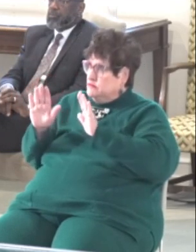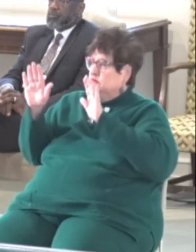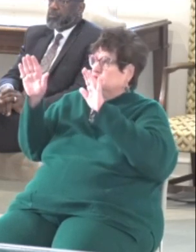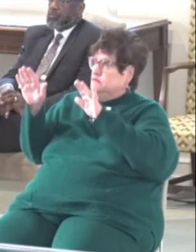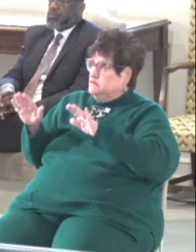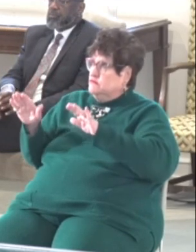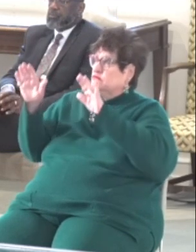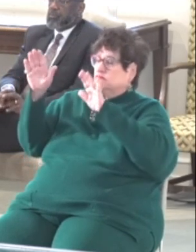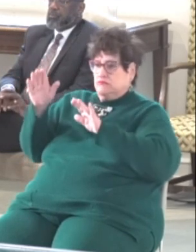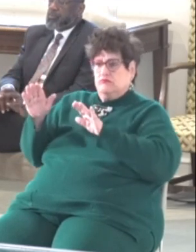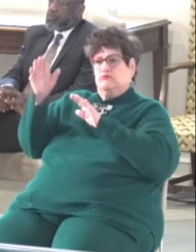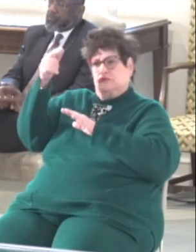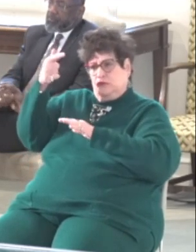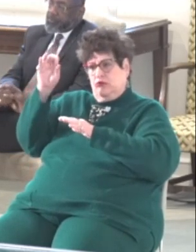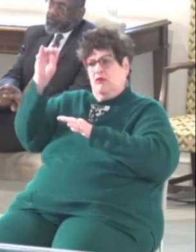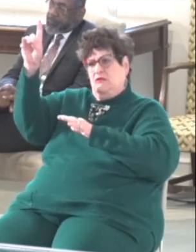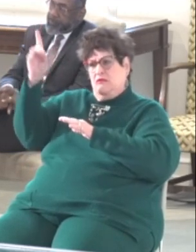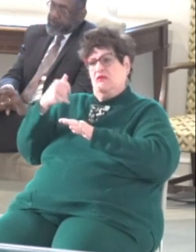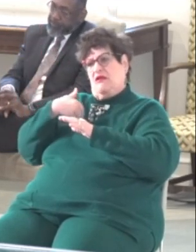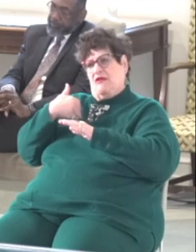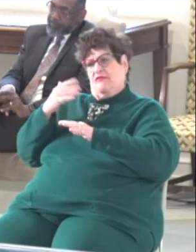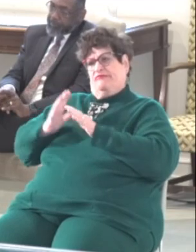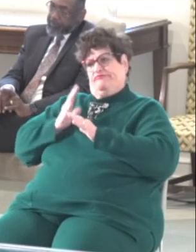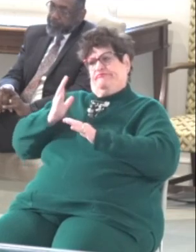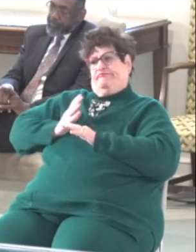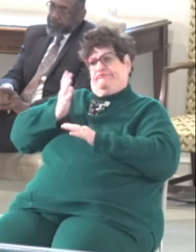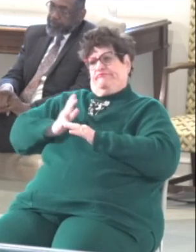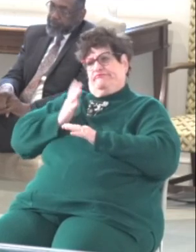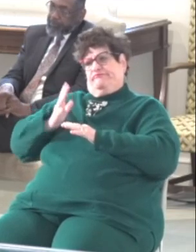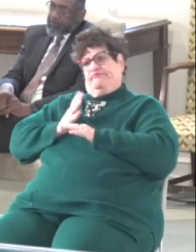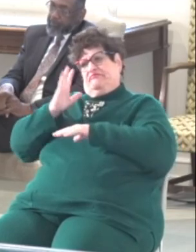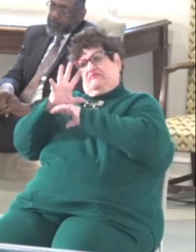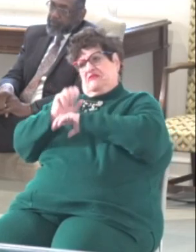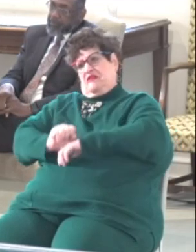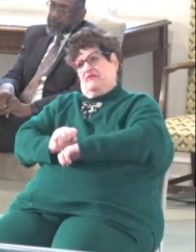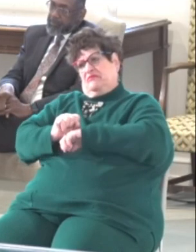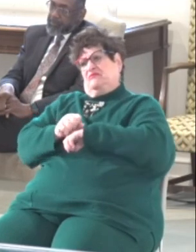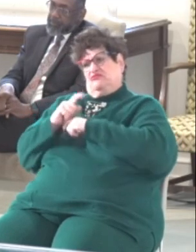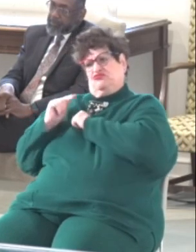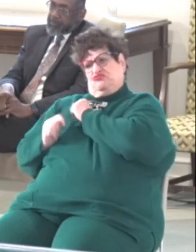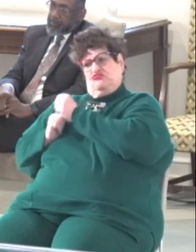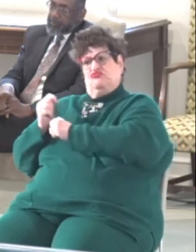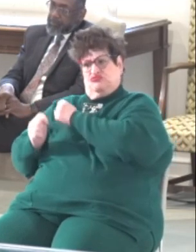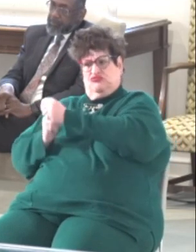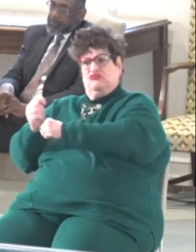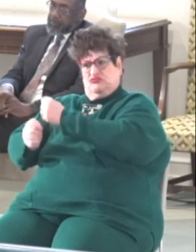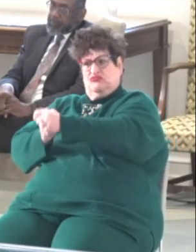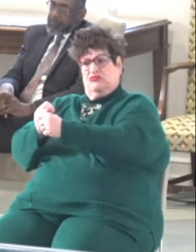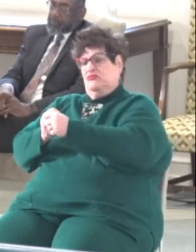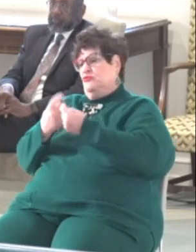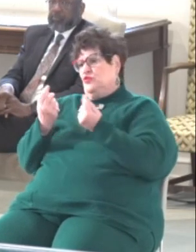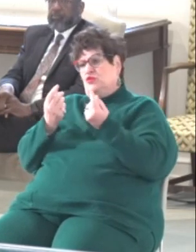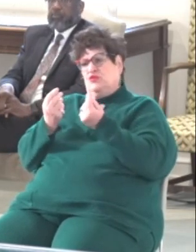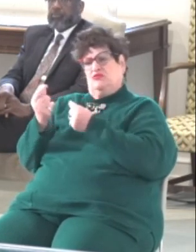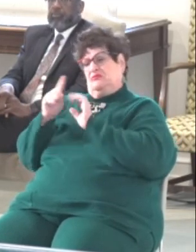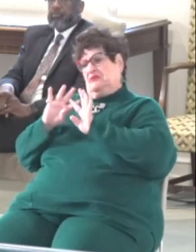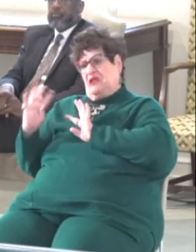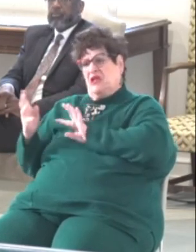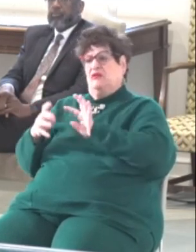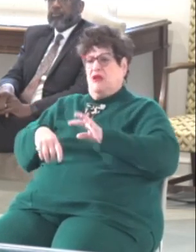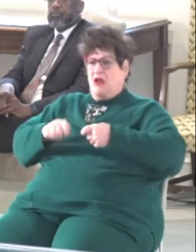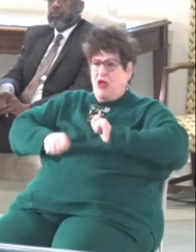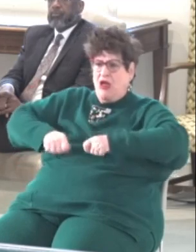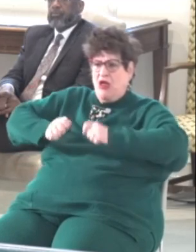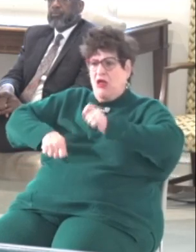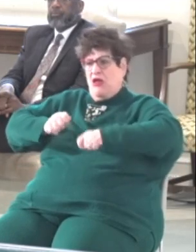goddesses, and they performed these elaborate rites to secure the sun's return. There was dancing, there was music, there was words